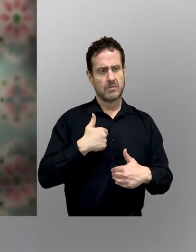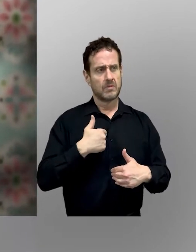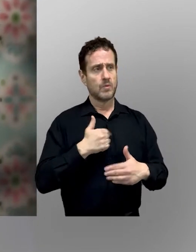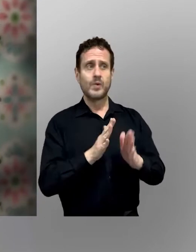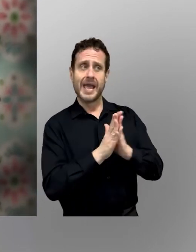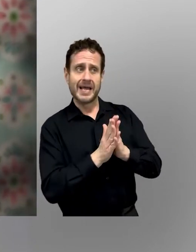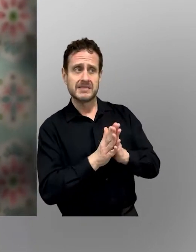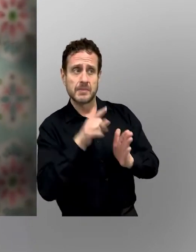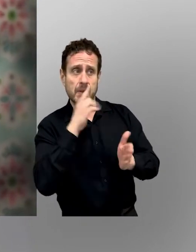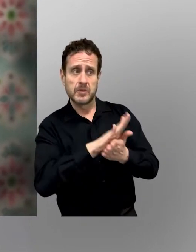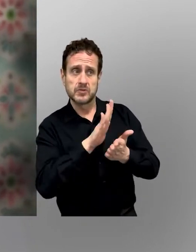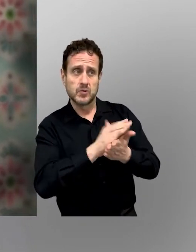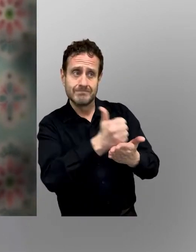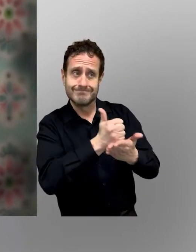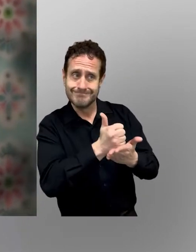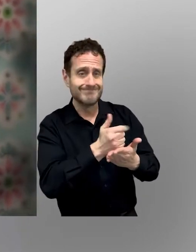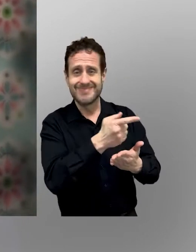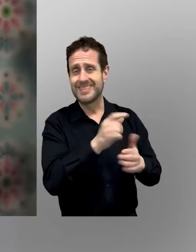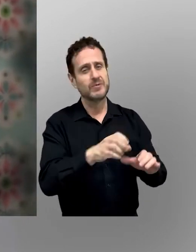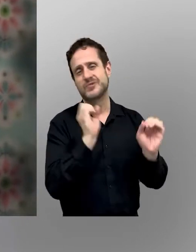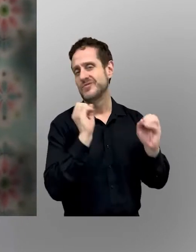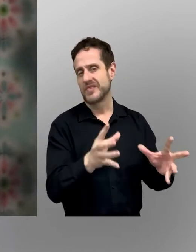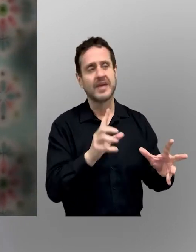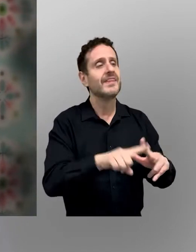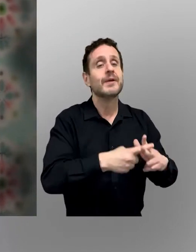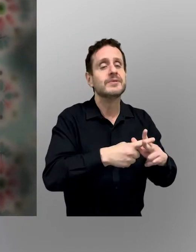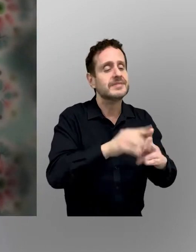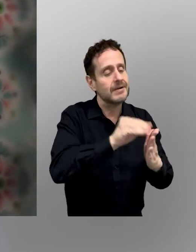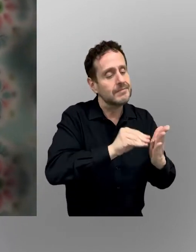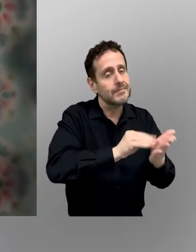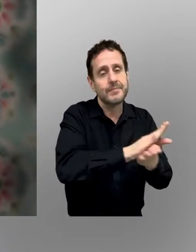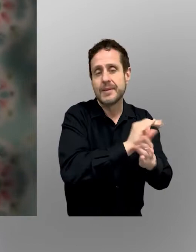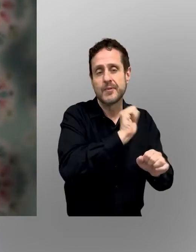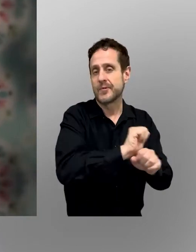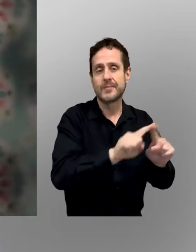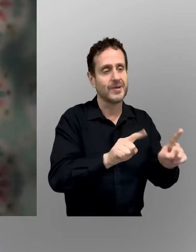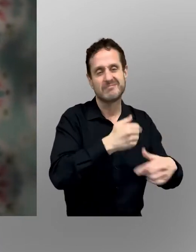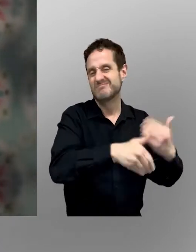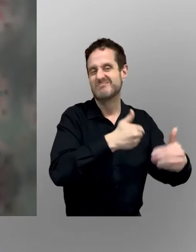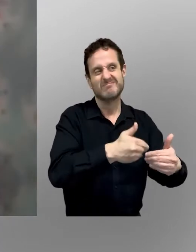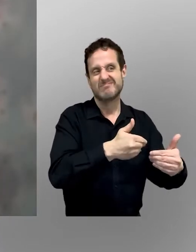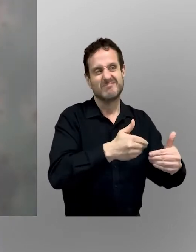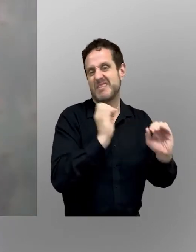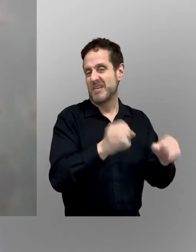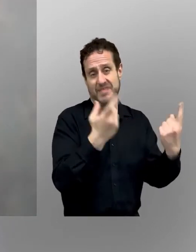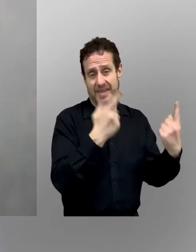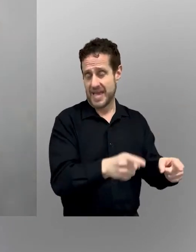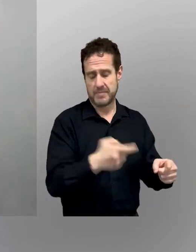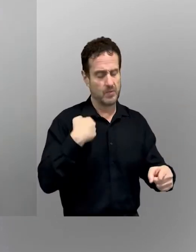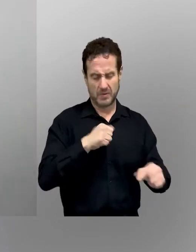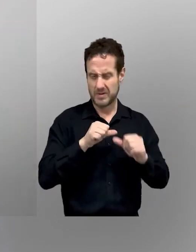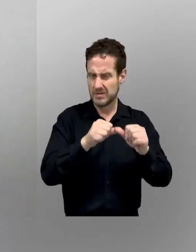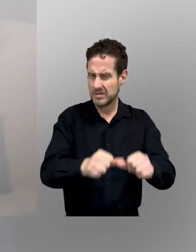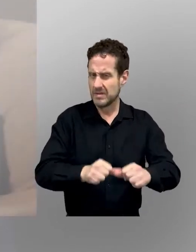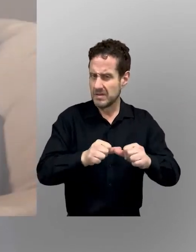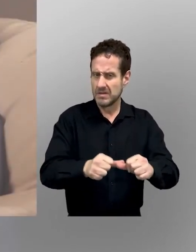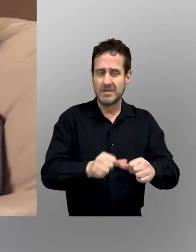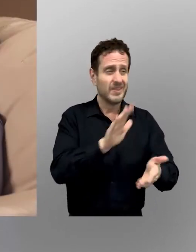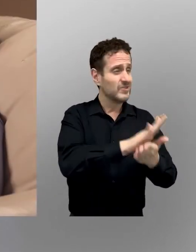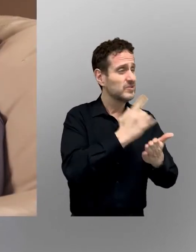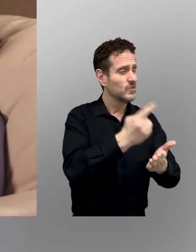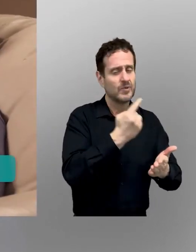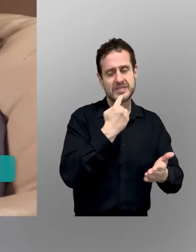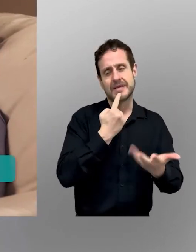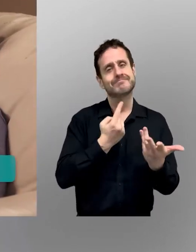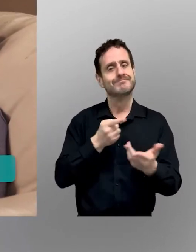We went to a public school. They never did nothing about it. They would start the paperwork and then they would never even do it. And, you know, we kept going,